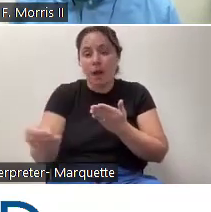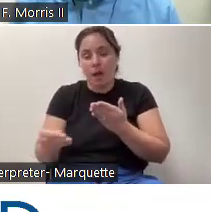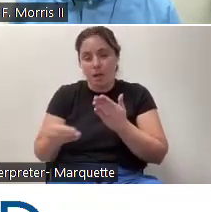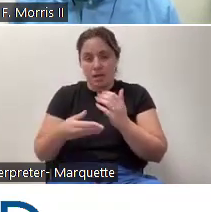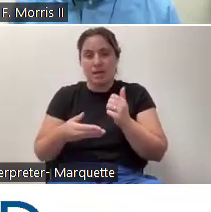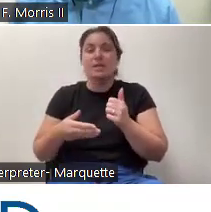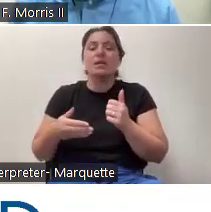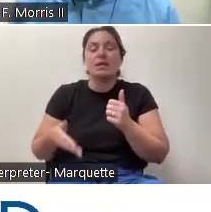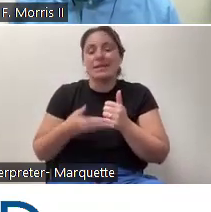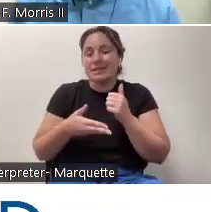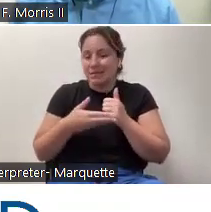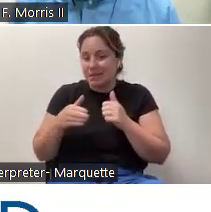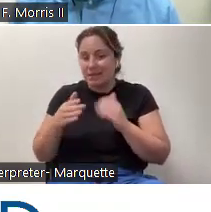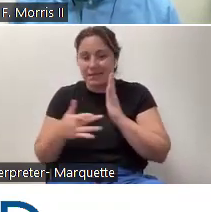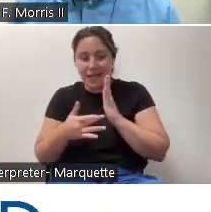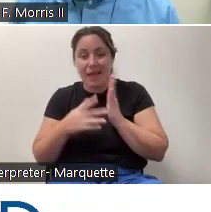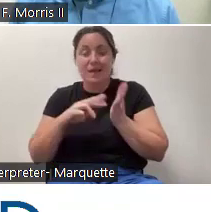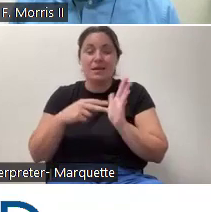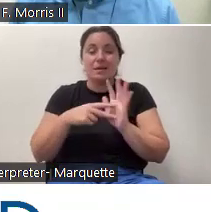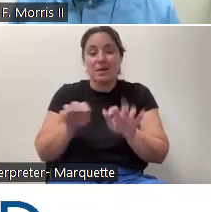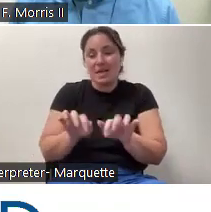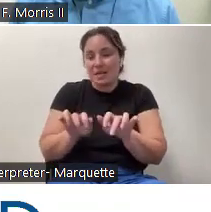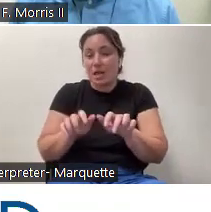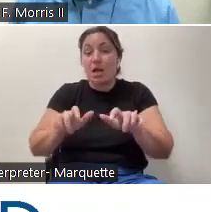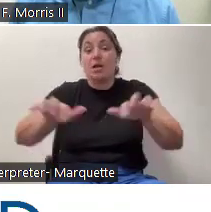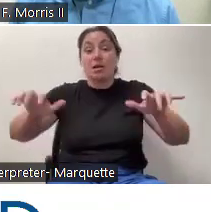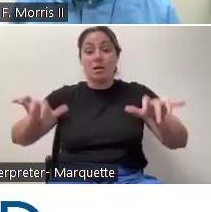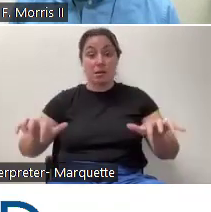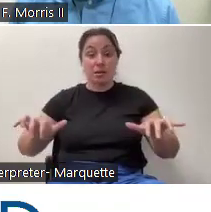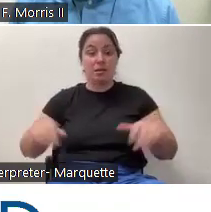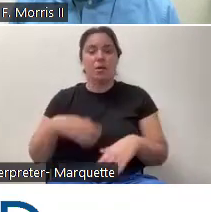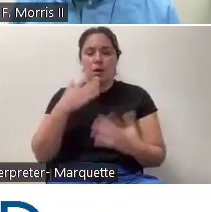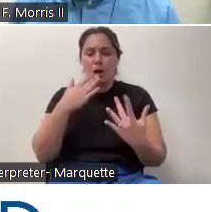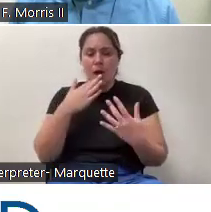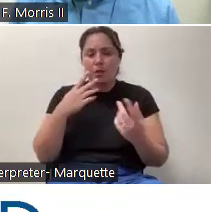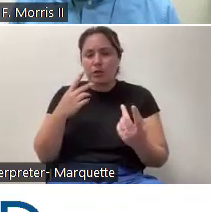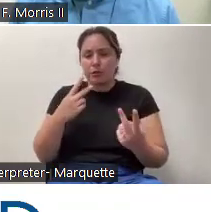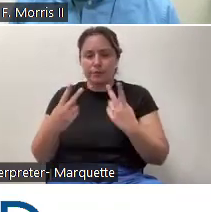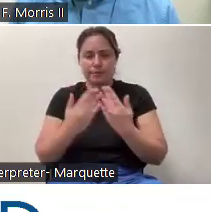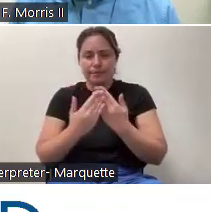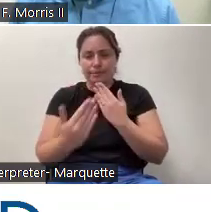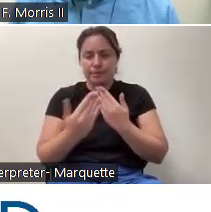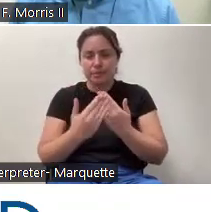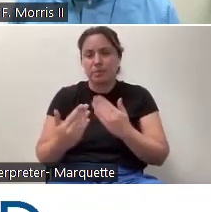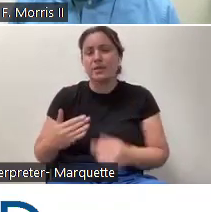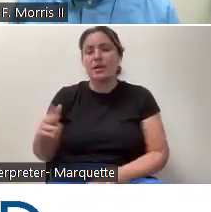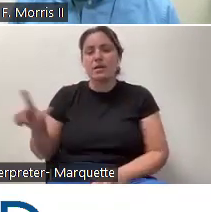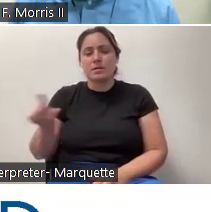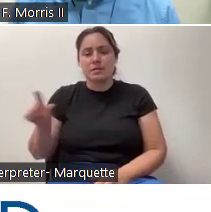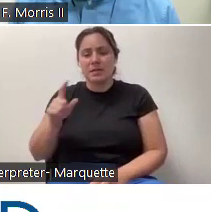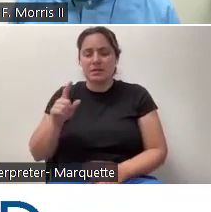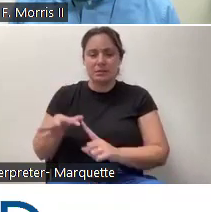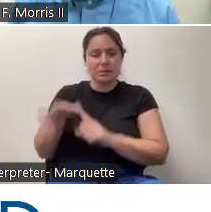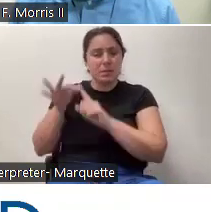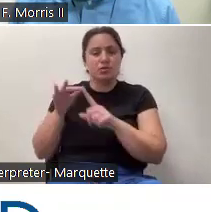larger keyboards or keyboards with color contrast for people with low vision, a trackball mouse, something like that, if they're needing any kind